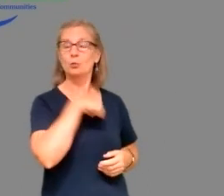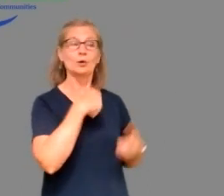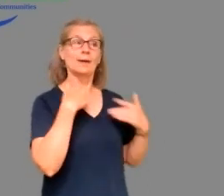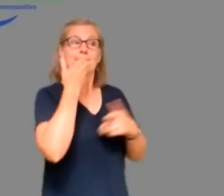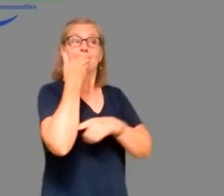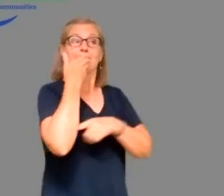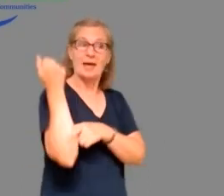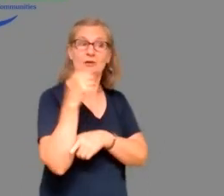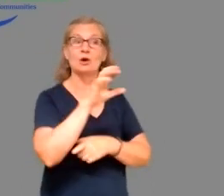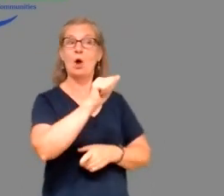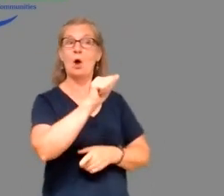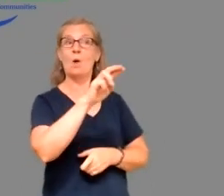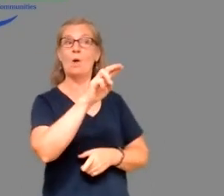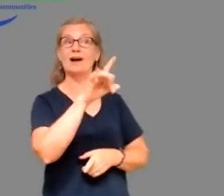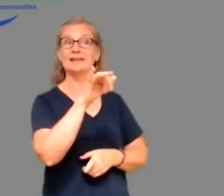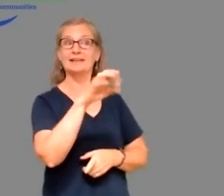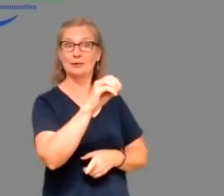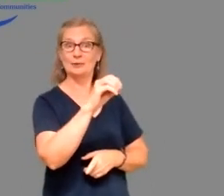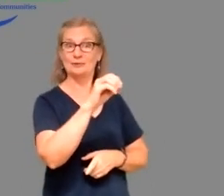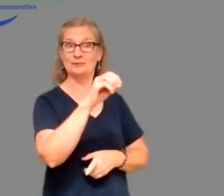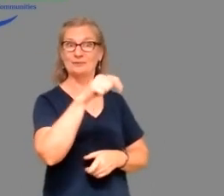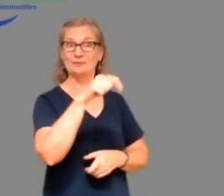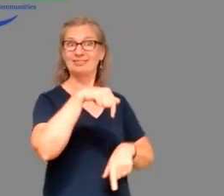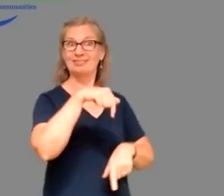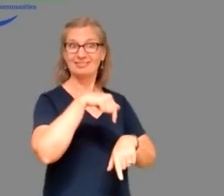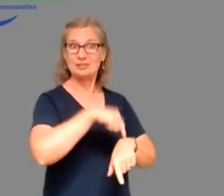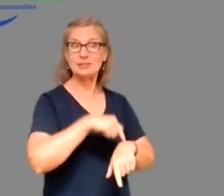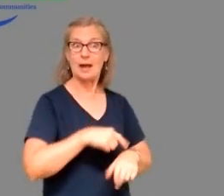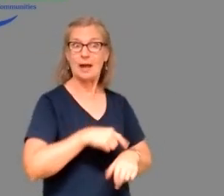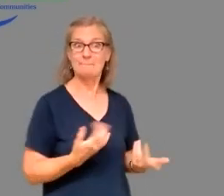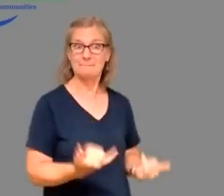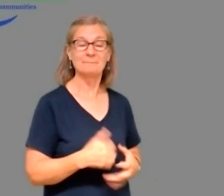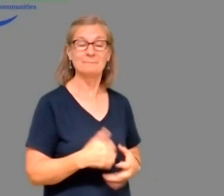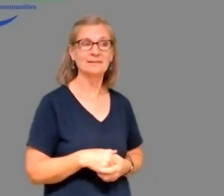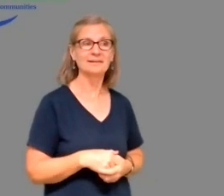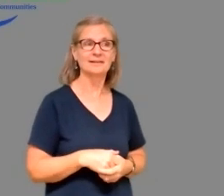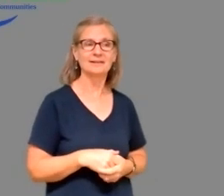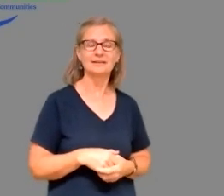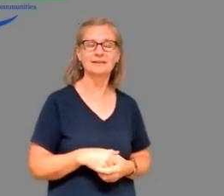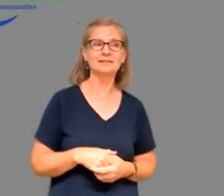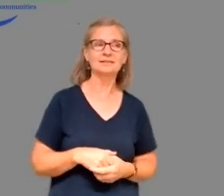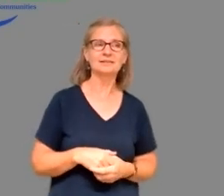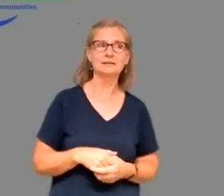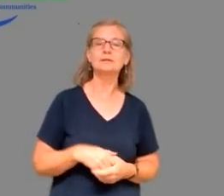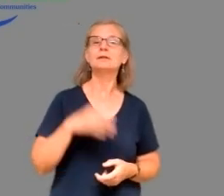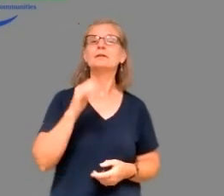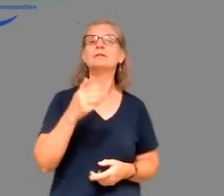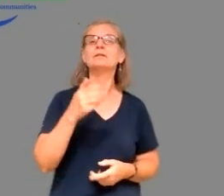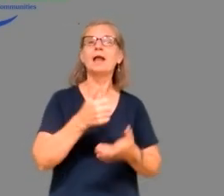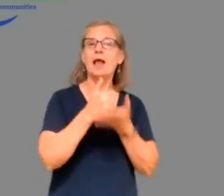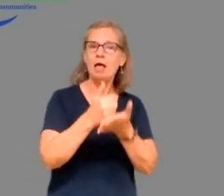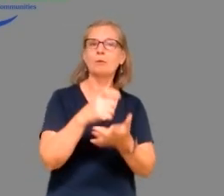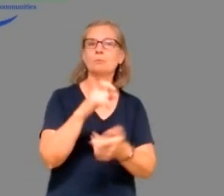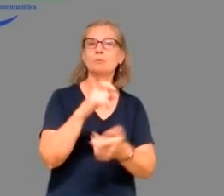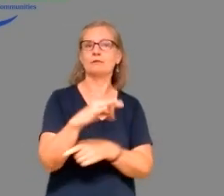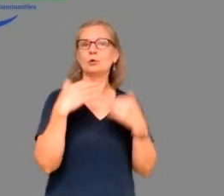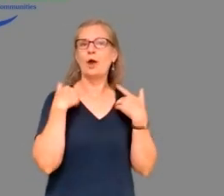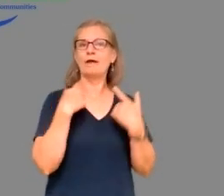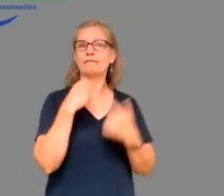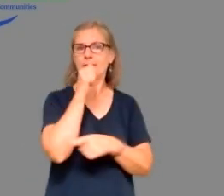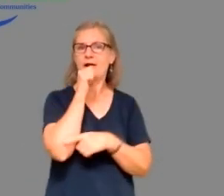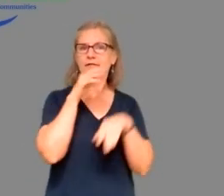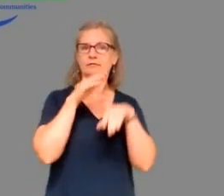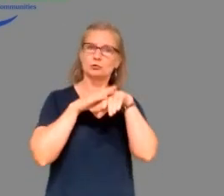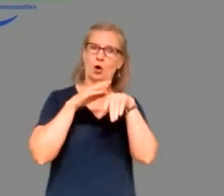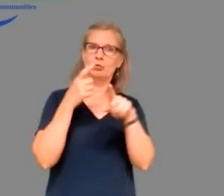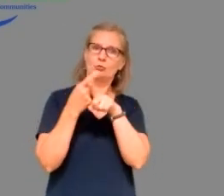so. Yeah. We've had a couple complaints, but nothing too bad. It does help if you have them on the right channel. The microphone's on the right channel. I